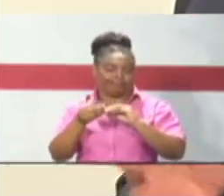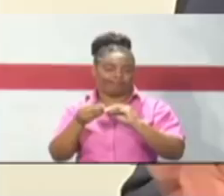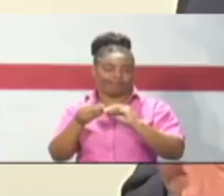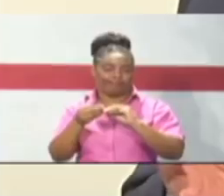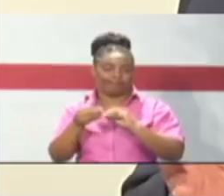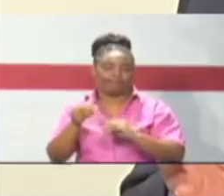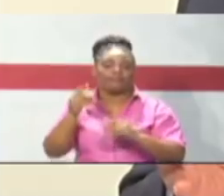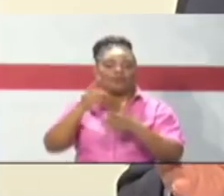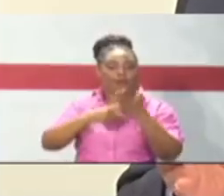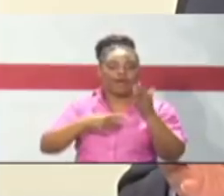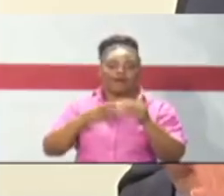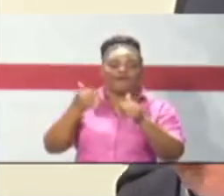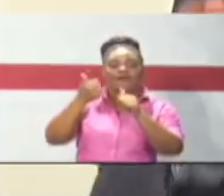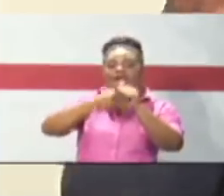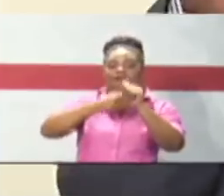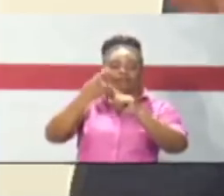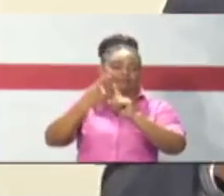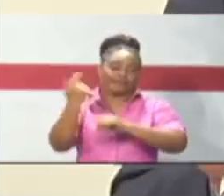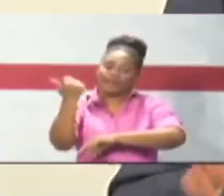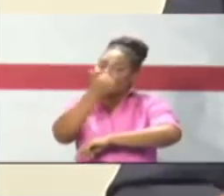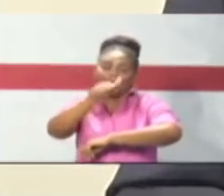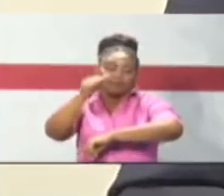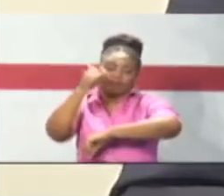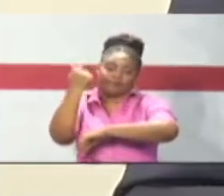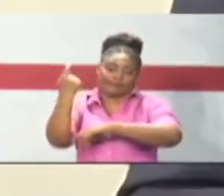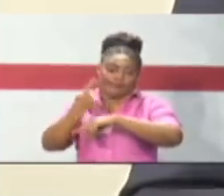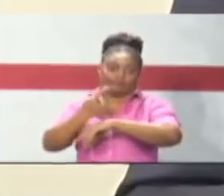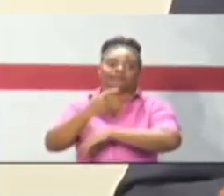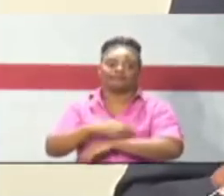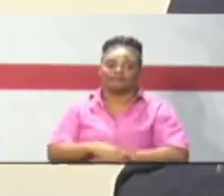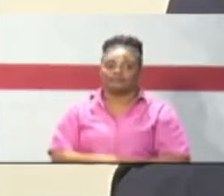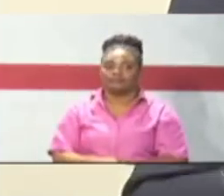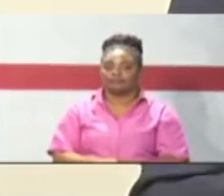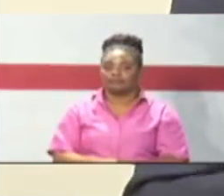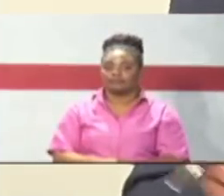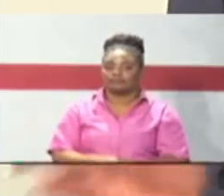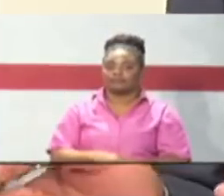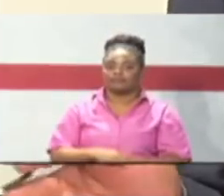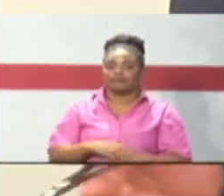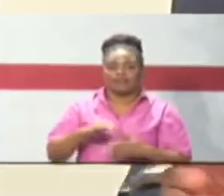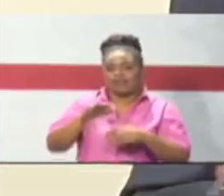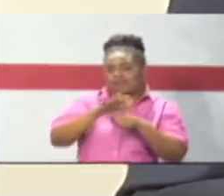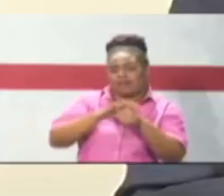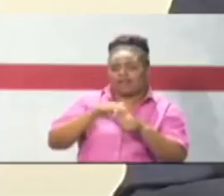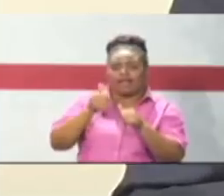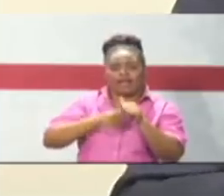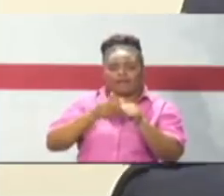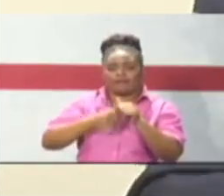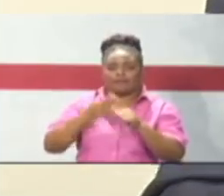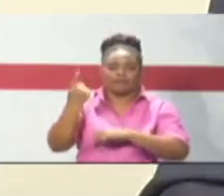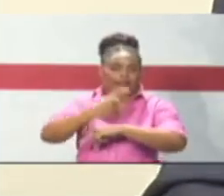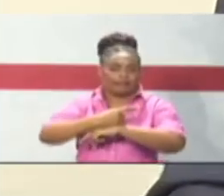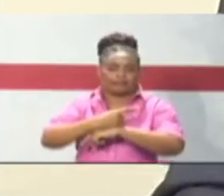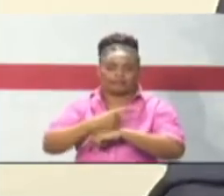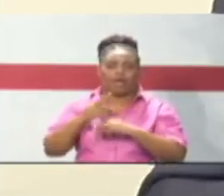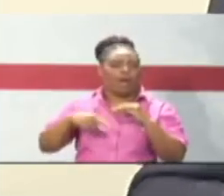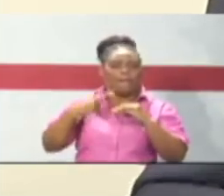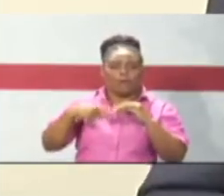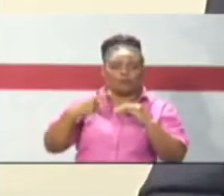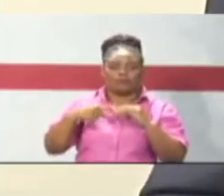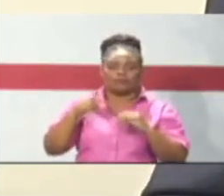take is, but at the community level, you are doing between in each intervention about 50